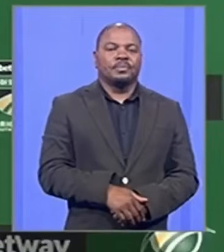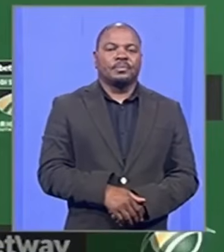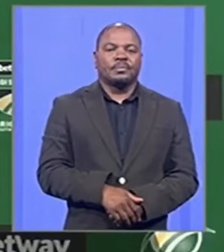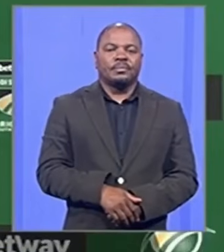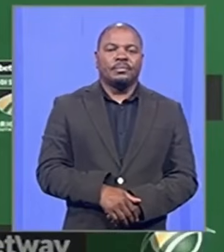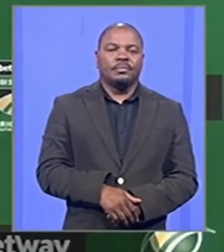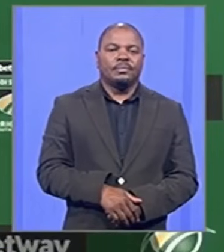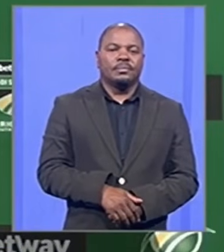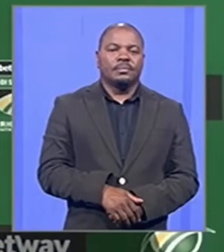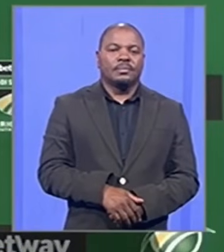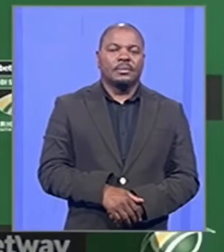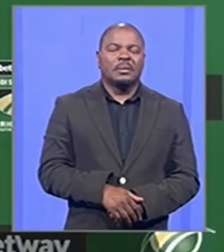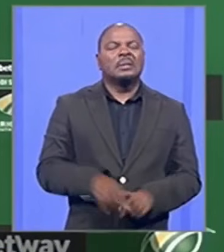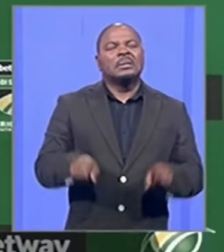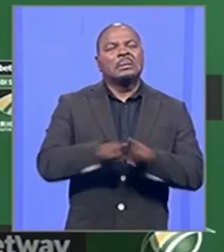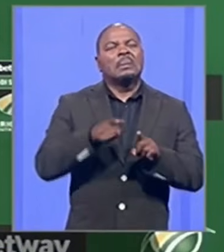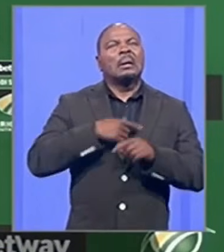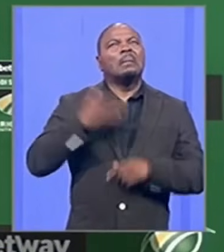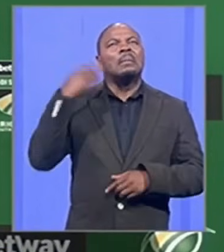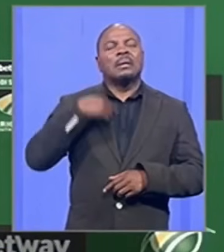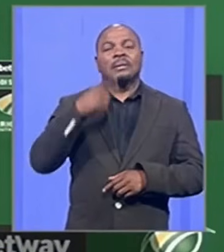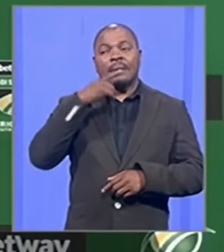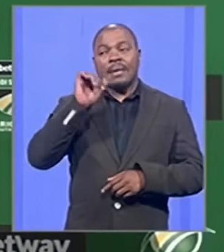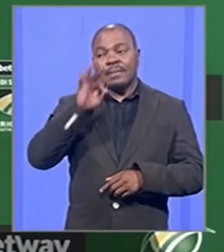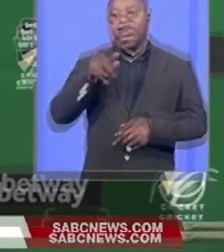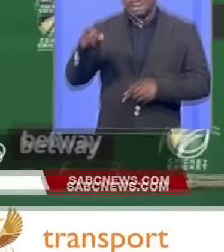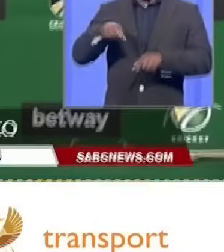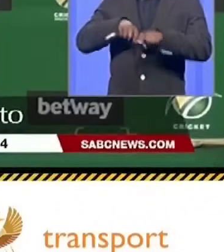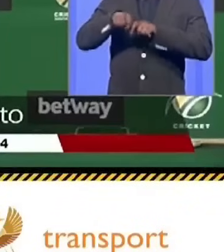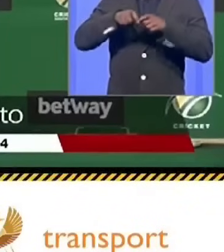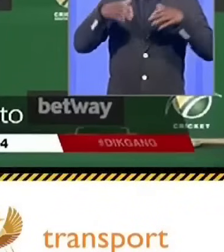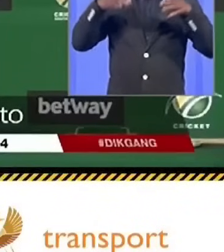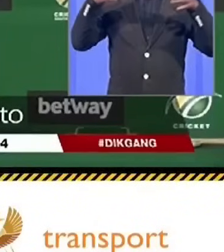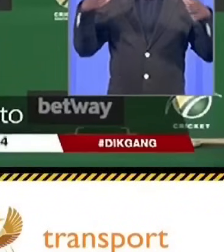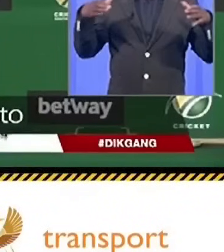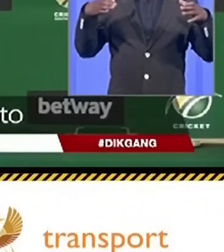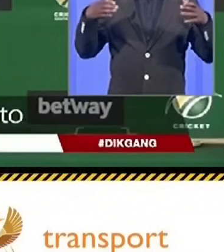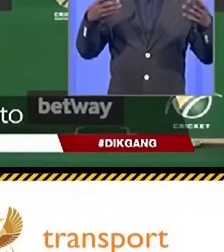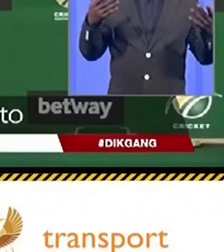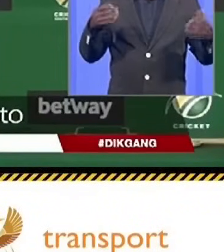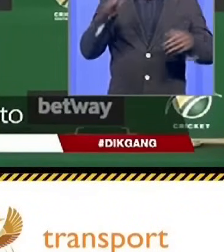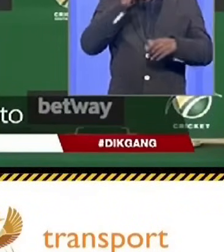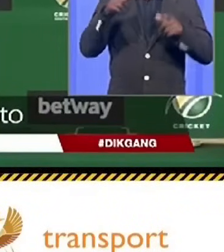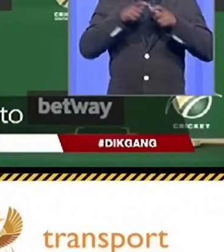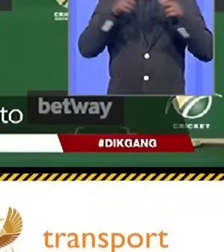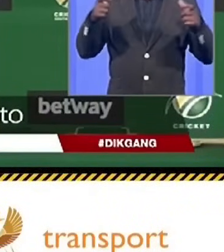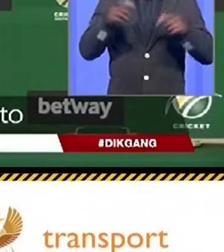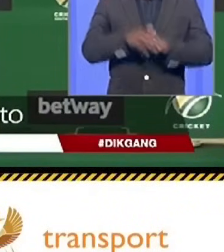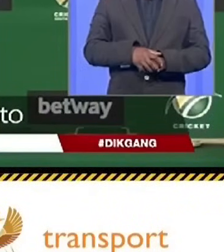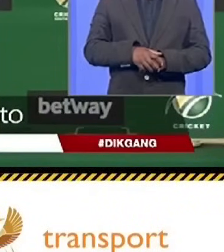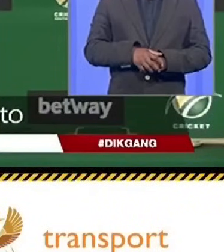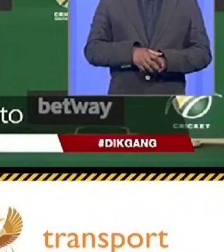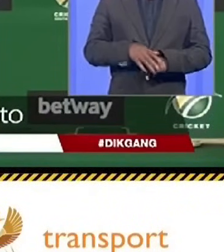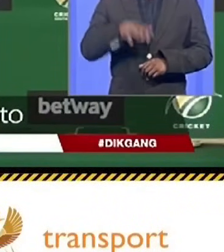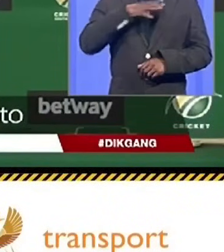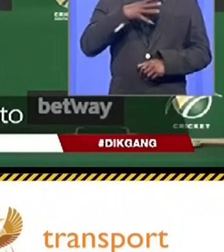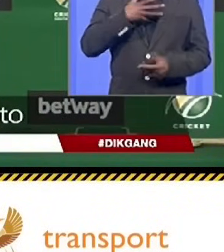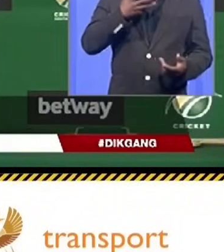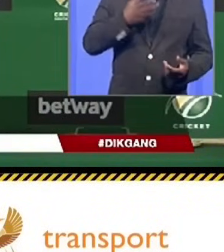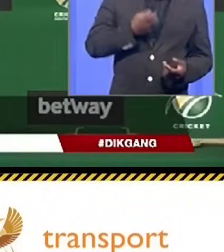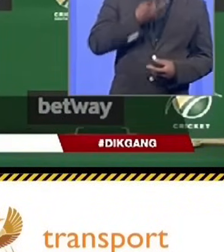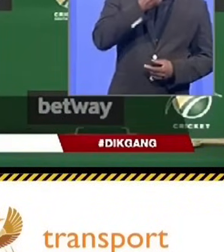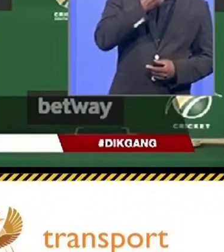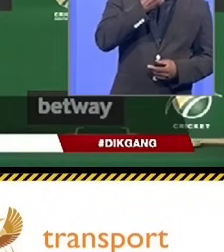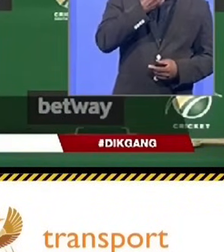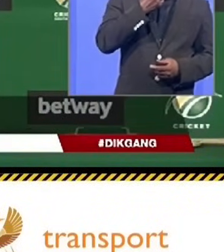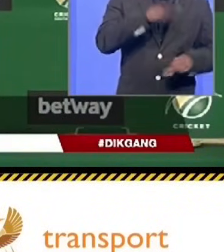Like I said the other day, if the series could be any bigger, that makes it bigger. It's just a shame that it's a 2-test series, you